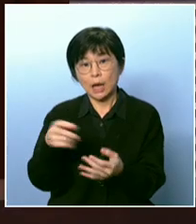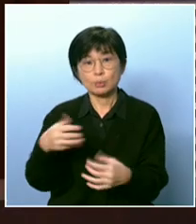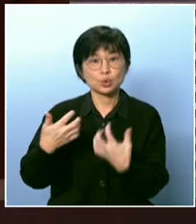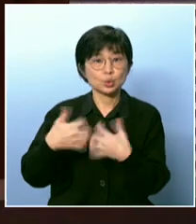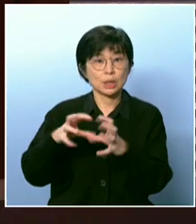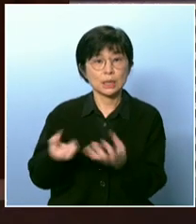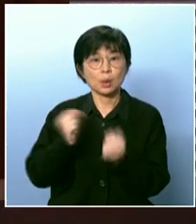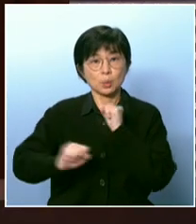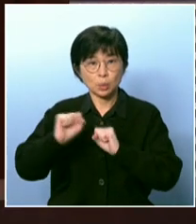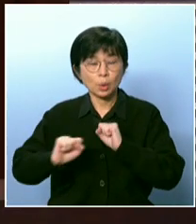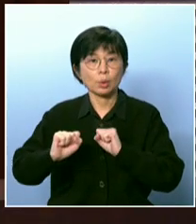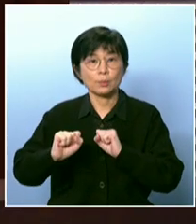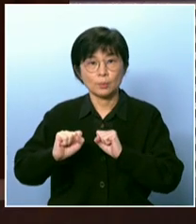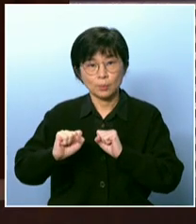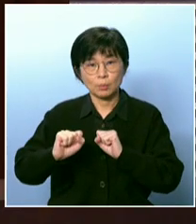once per month.